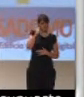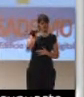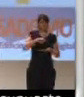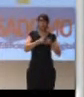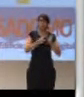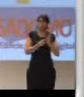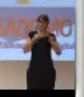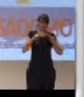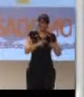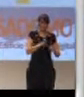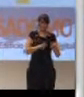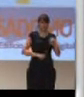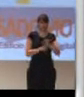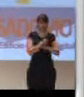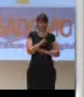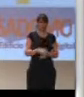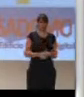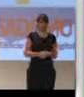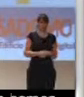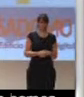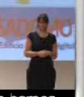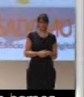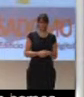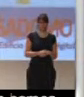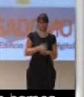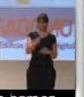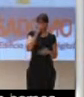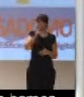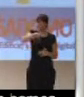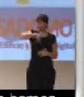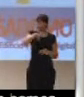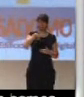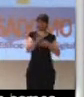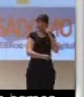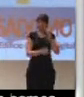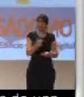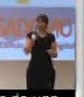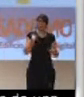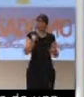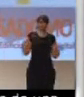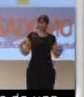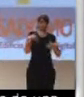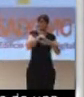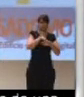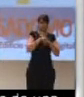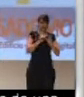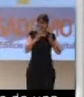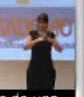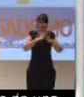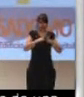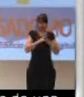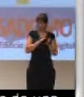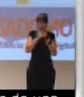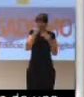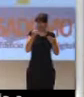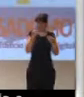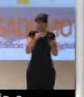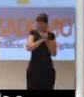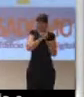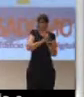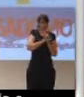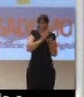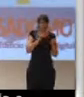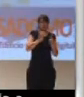cases, given that this was a development and research project. And what we did was to integrate through the web